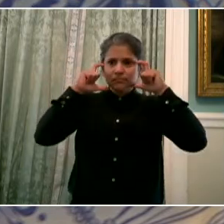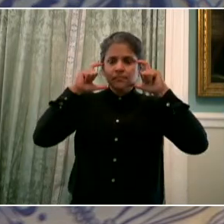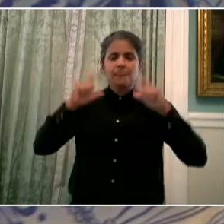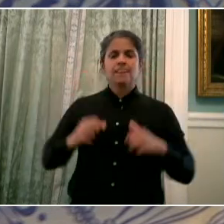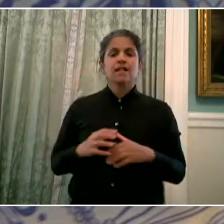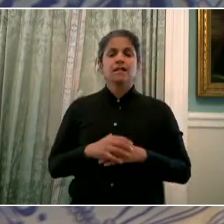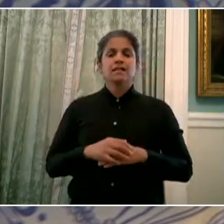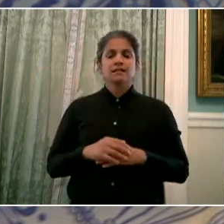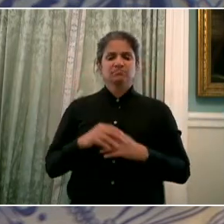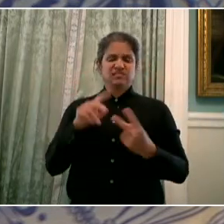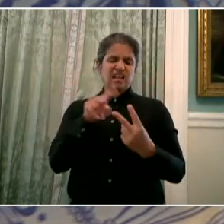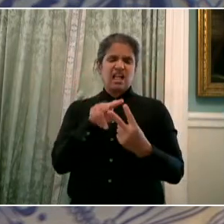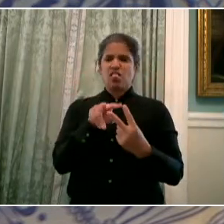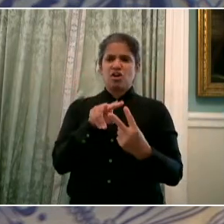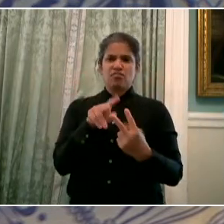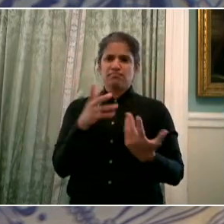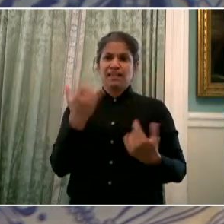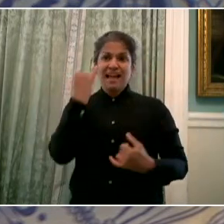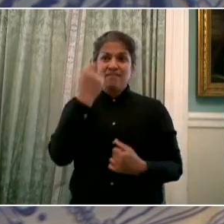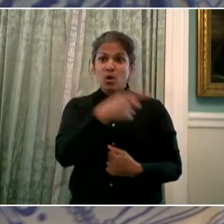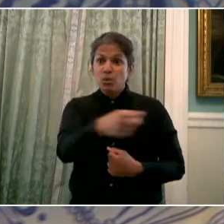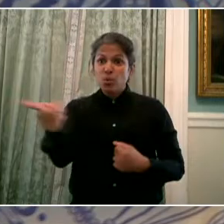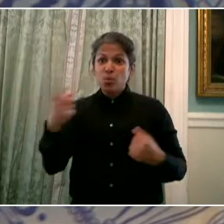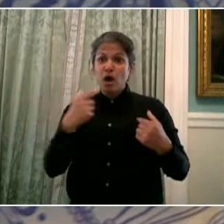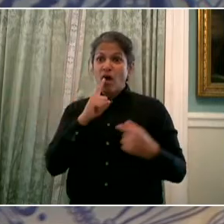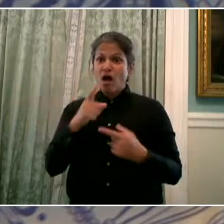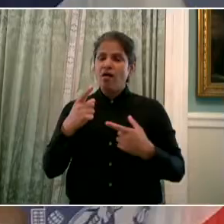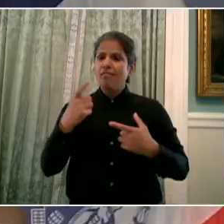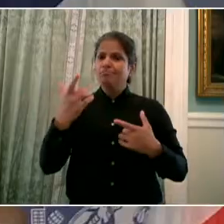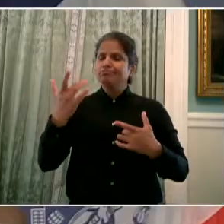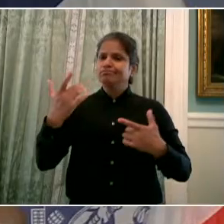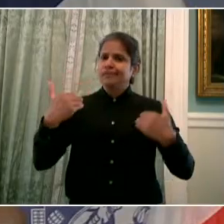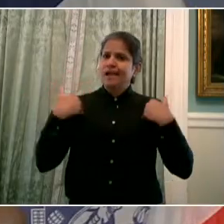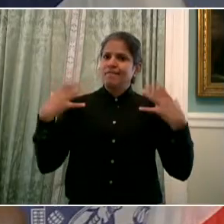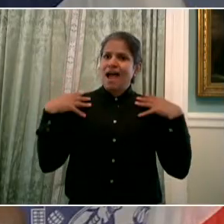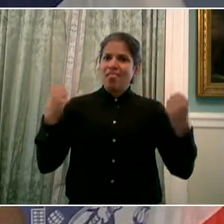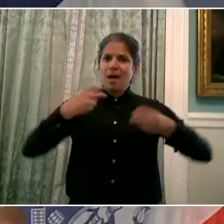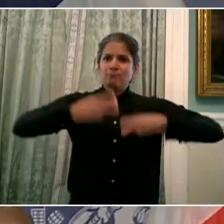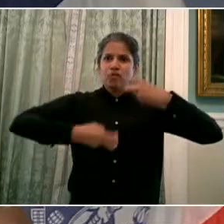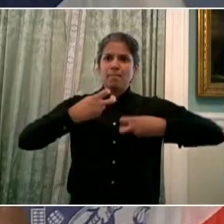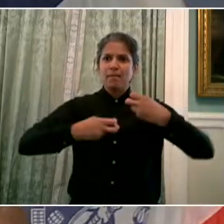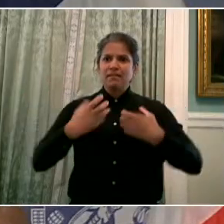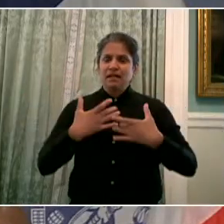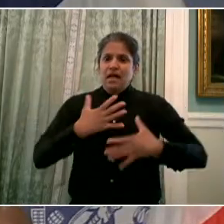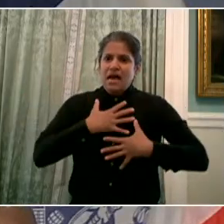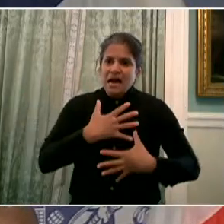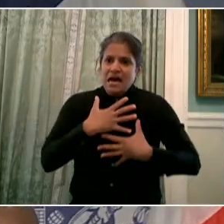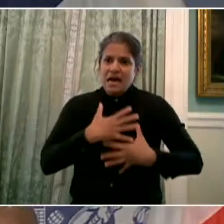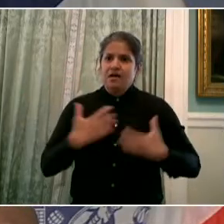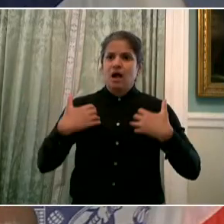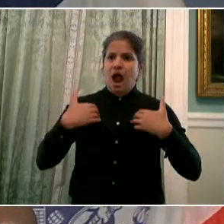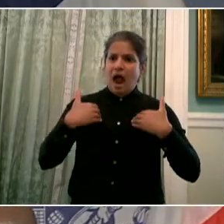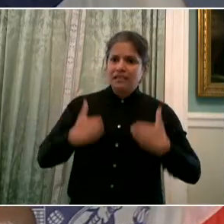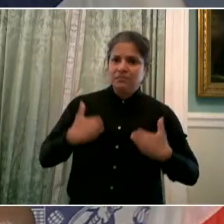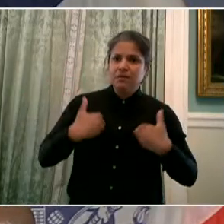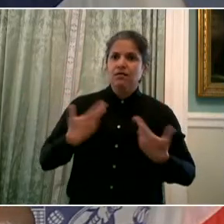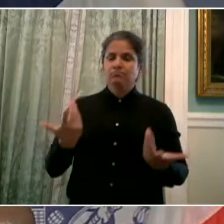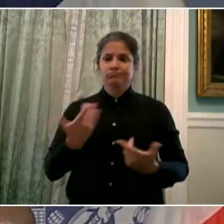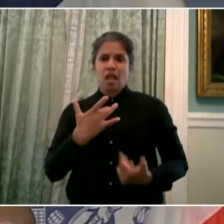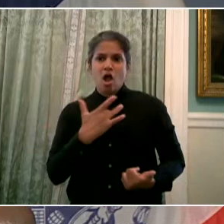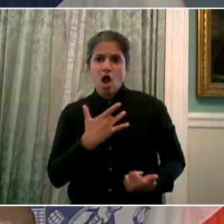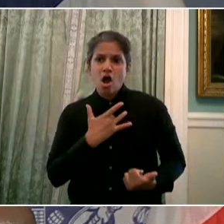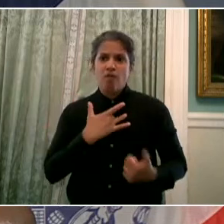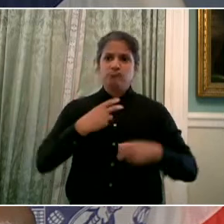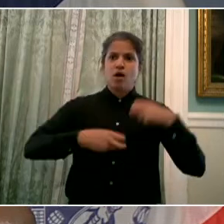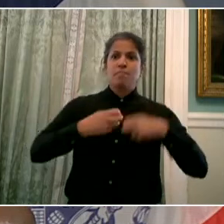police precinct or firehouse. Or firehouse to be able to pick up a mask for yourself. Yes, sir. That's correct. So now with this plume coming in, and